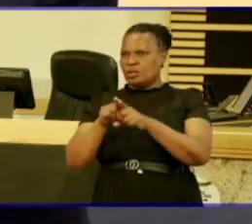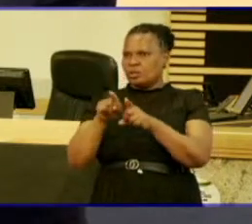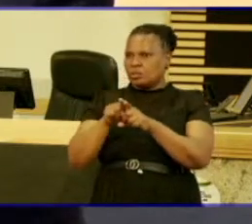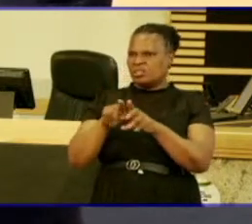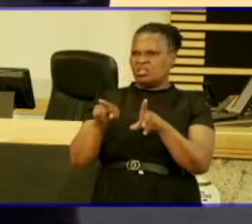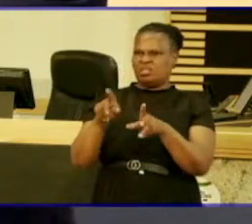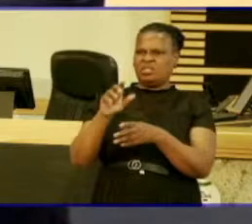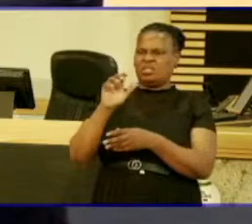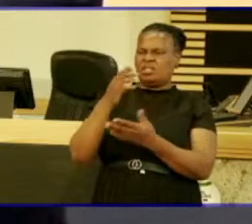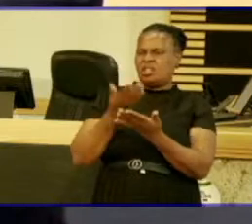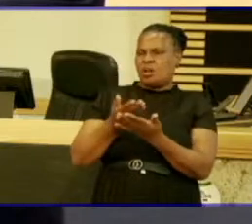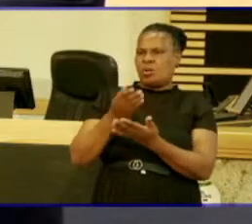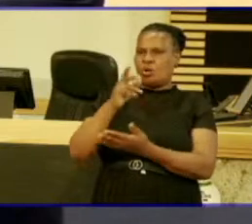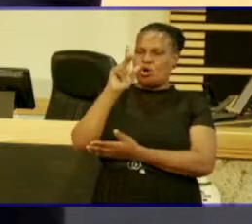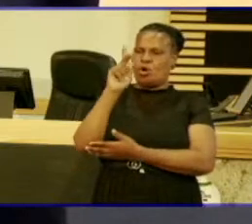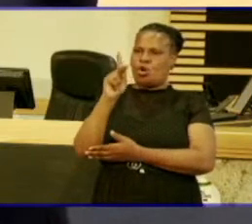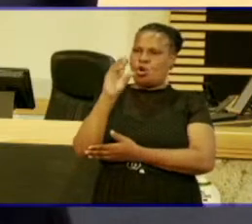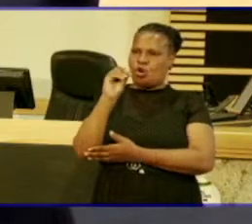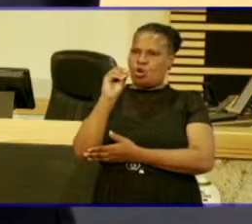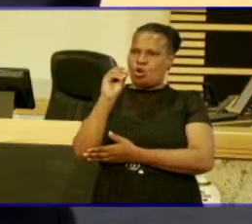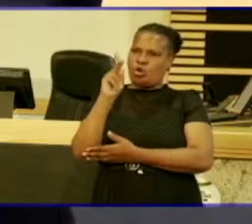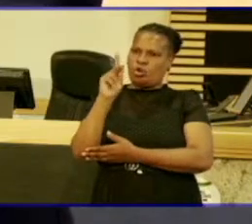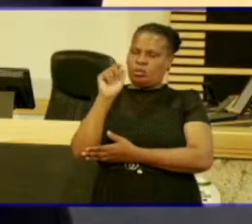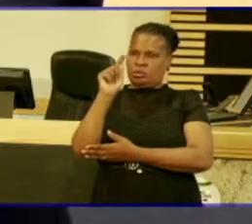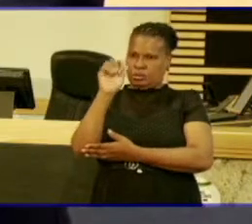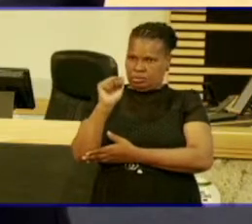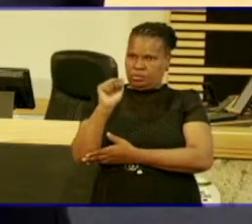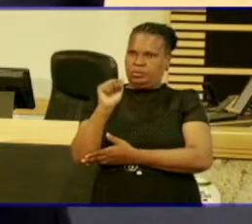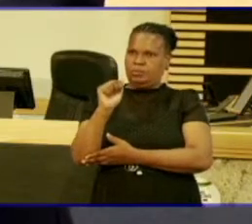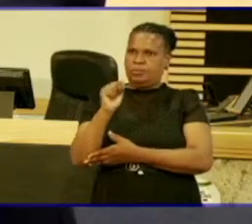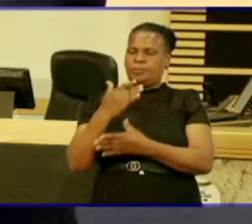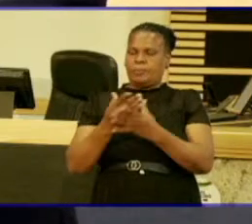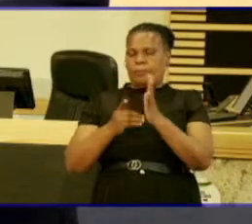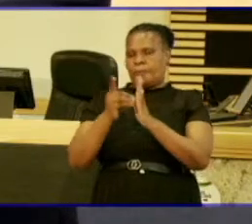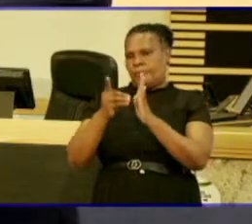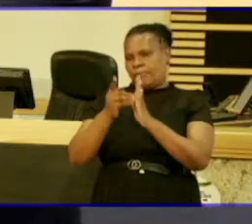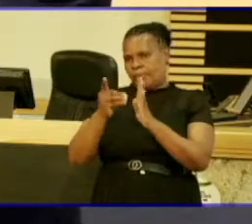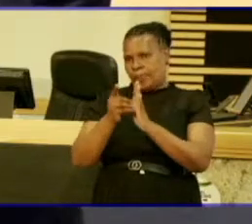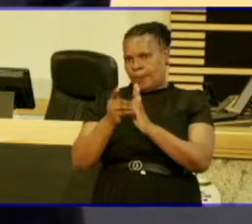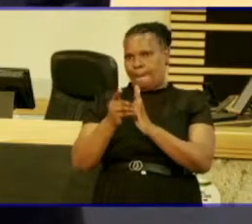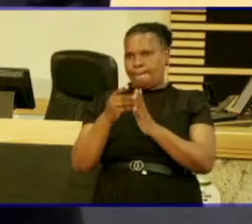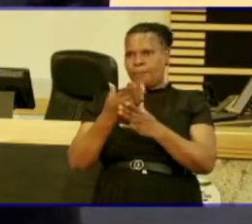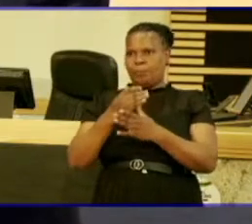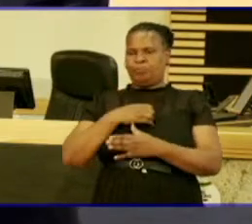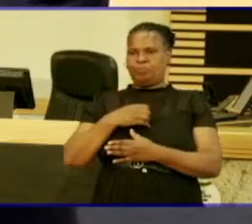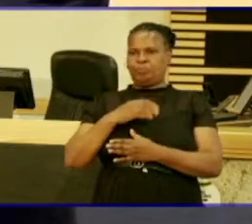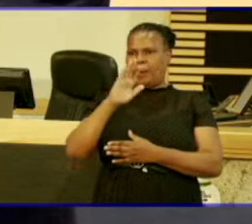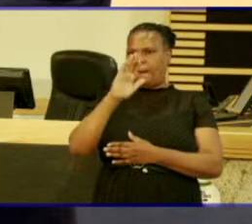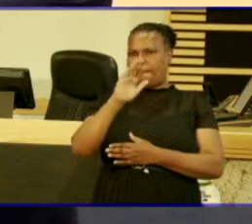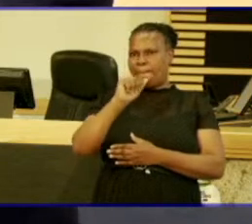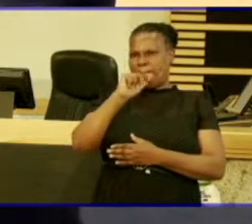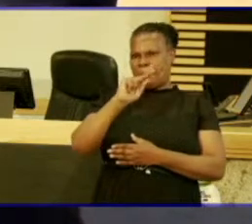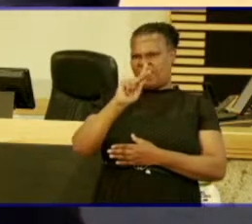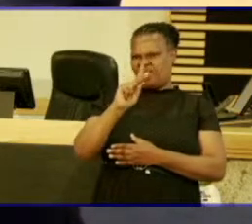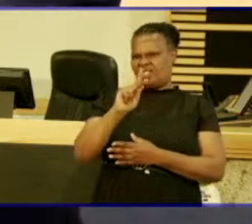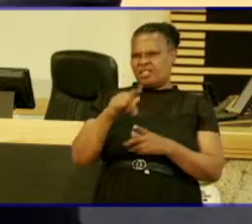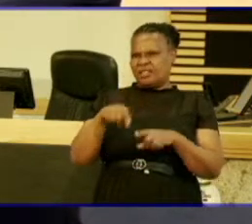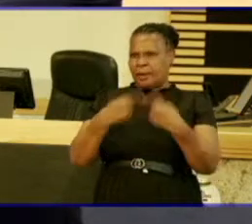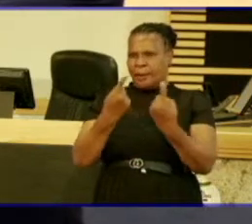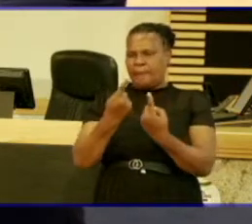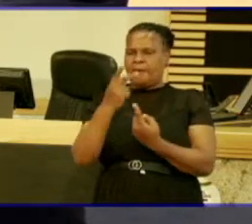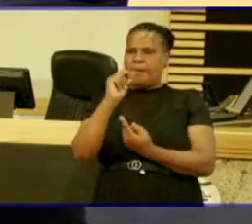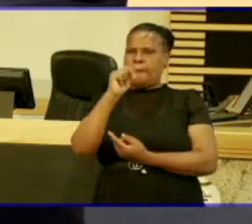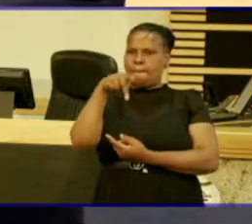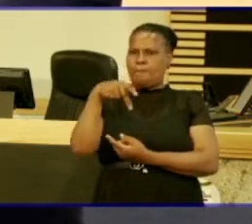at COCTA and the Department of Public Works, in partnership with the Development Bank of Southern Africa. The COGDA PMU is